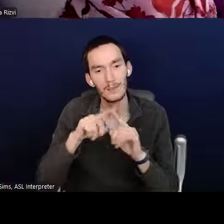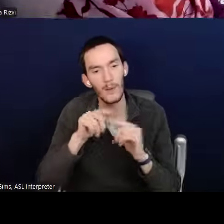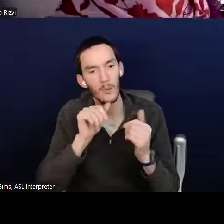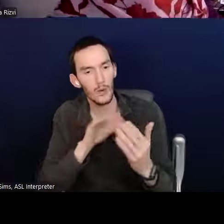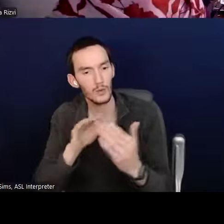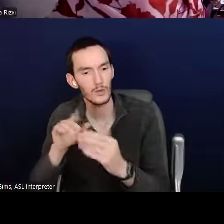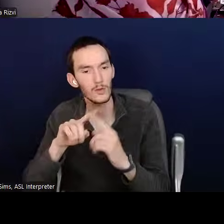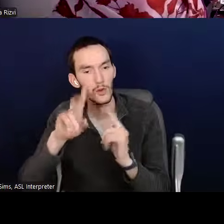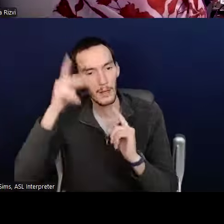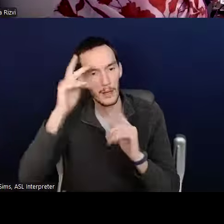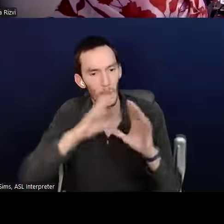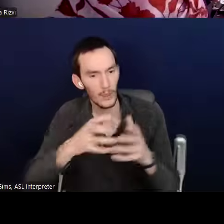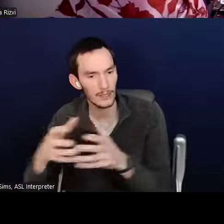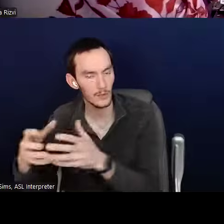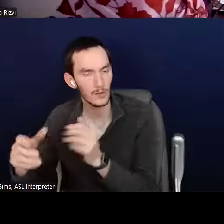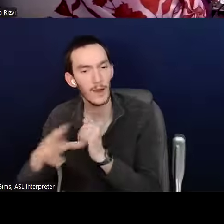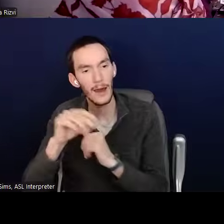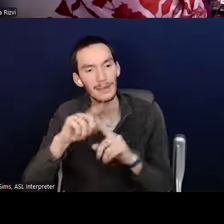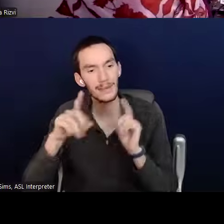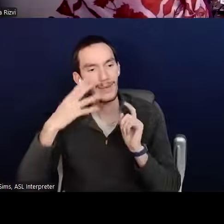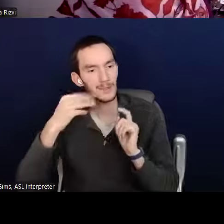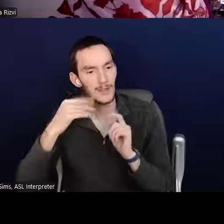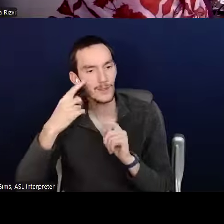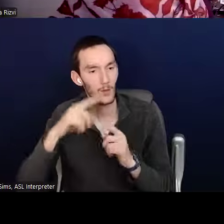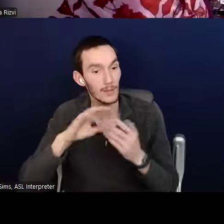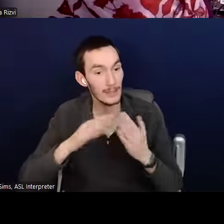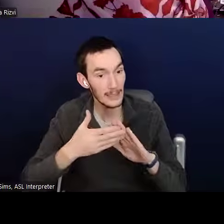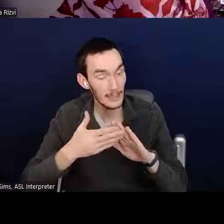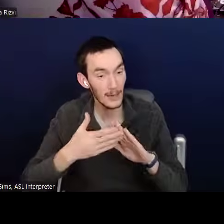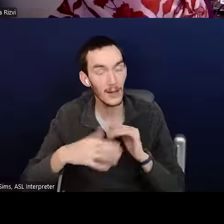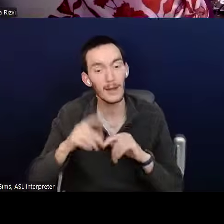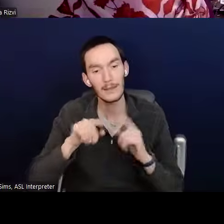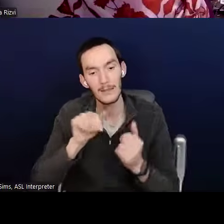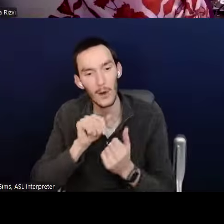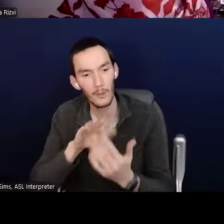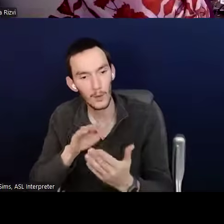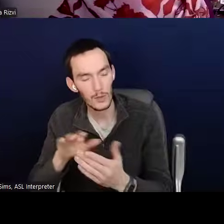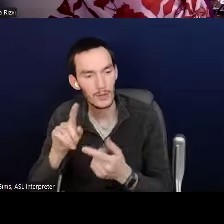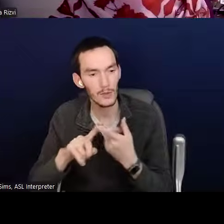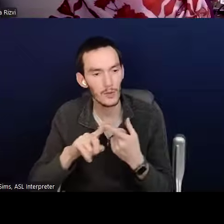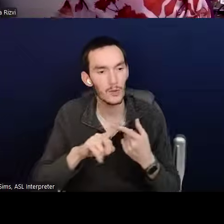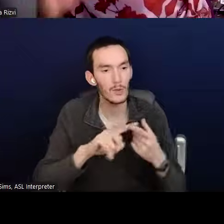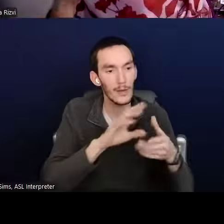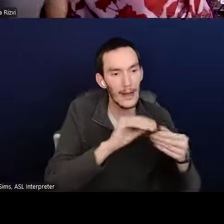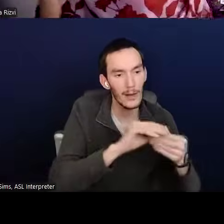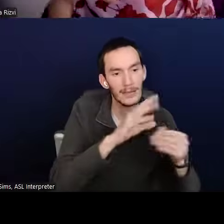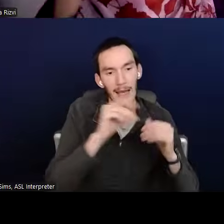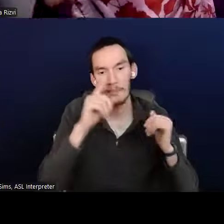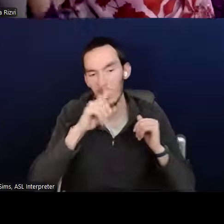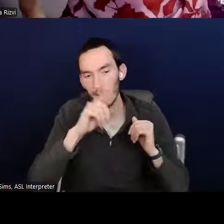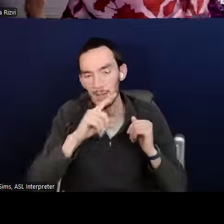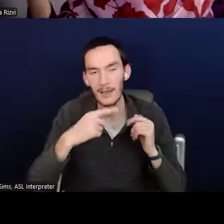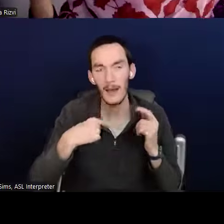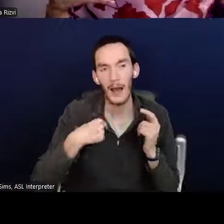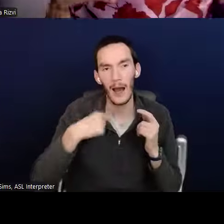to political organization, different experiences of the city, the semiotic approaches to narratives and mythology of the Indus. And here I'm just thinking of all